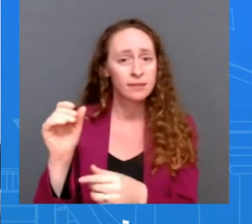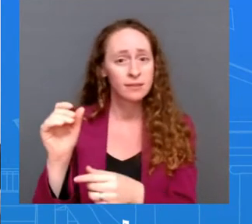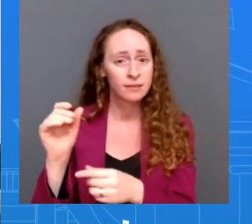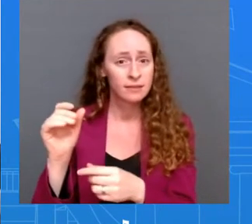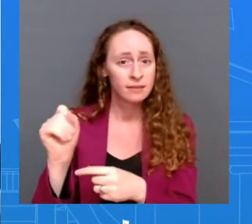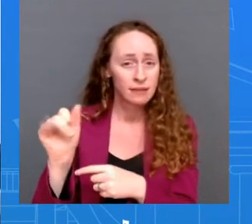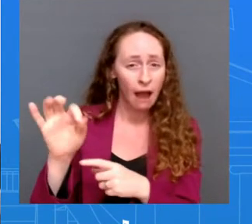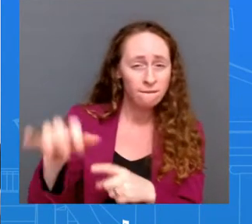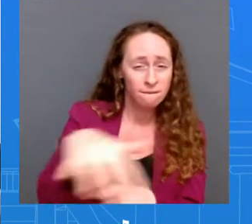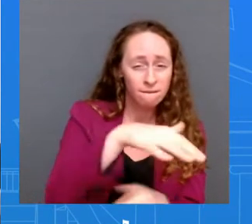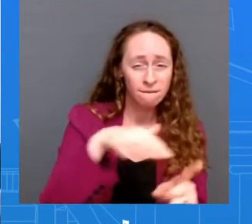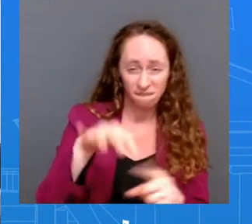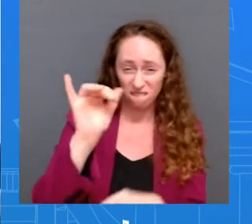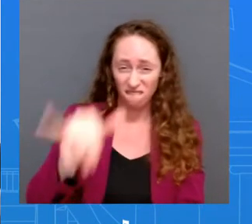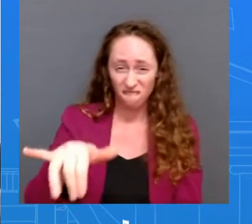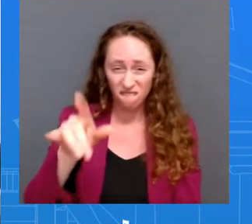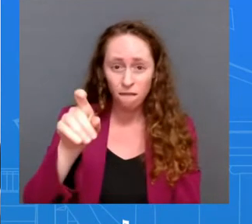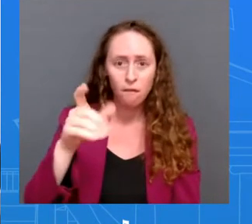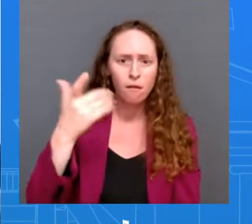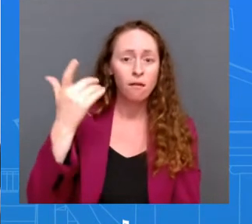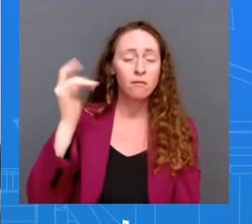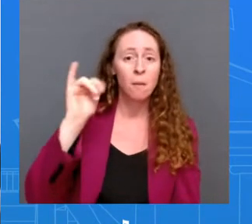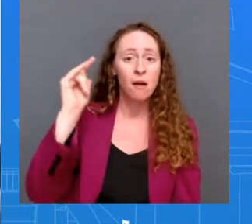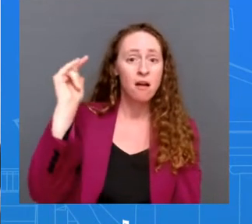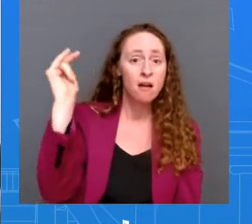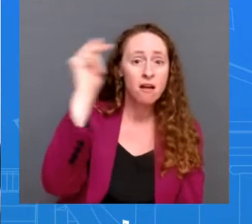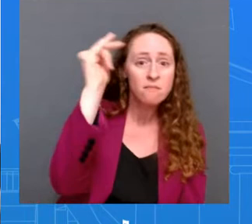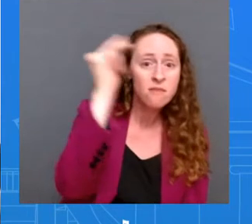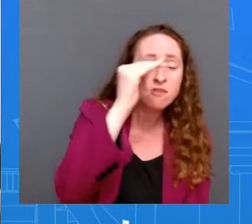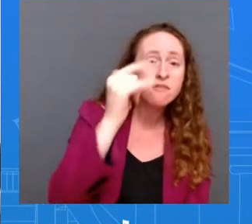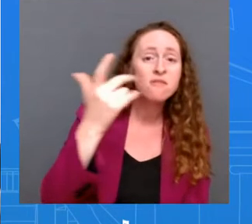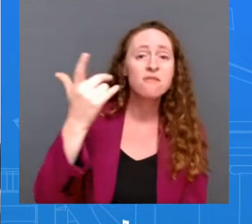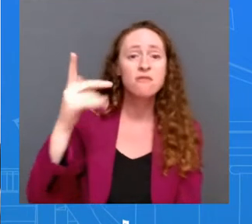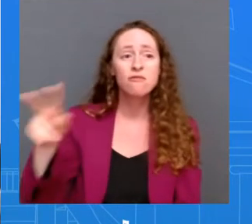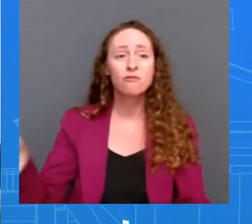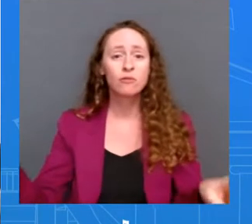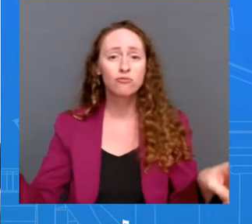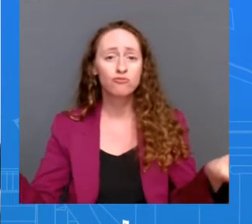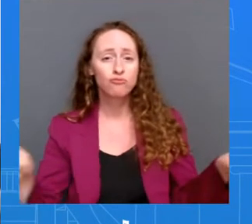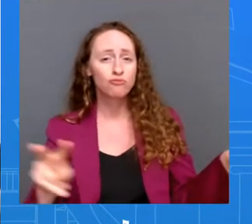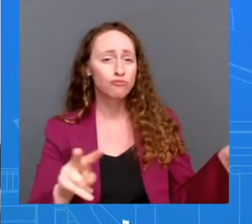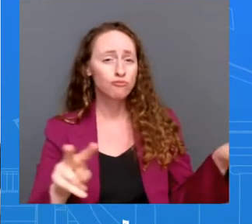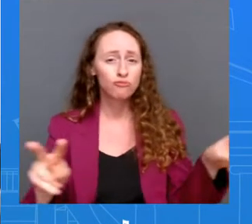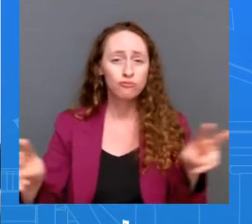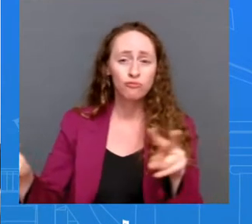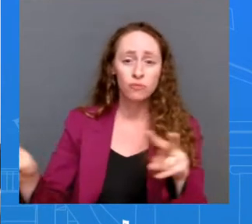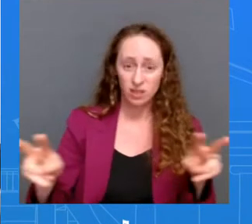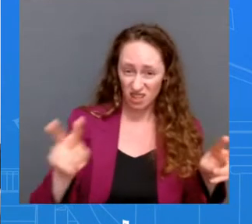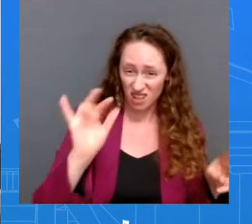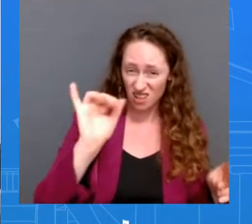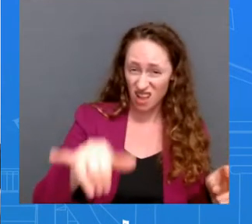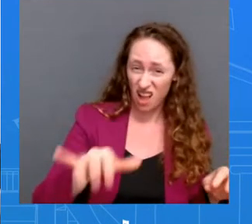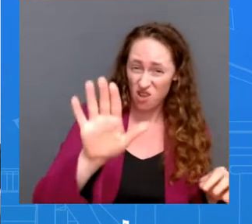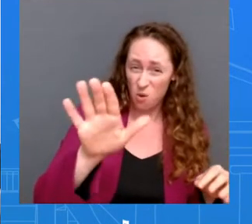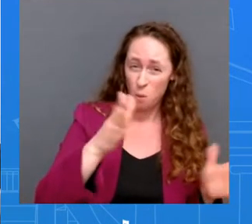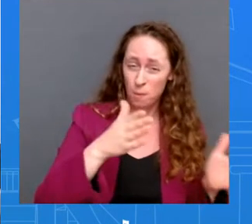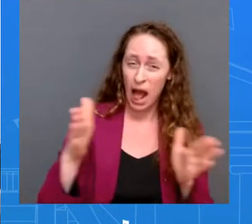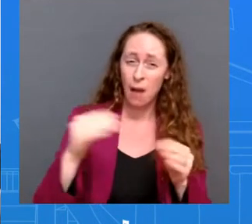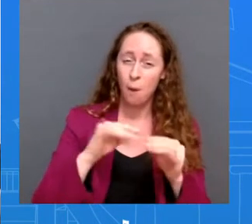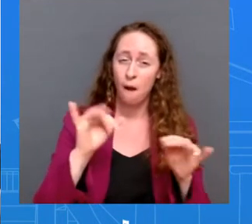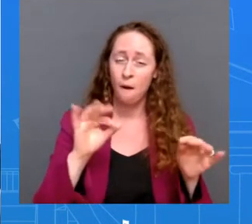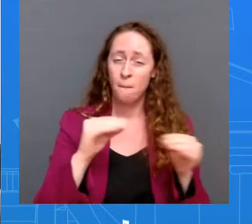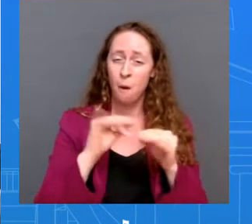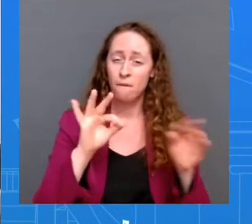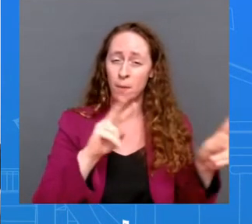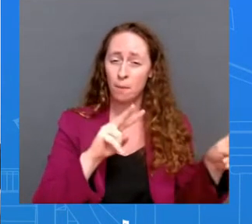of the what the administration is trying to do here? And the other thing is, just to touch on the kinds of communications that you're having with the Chinese